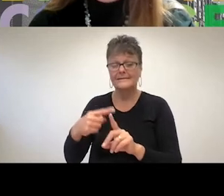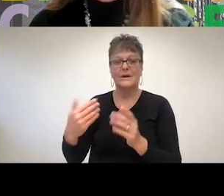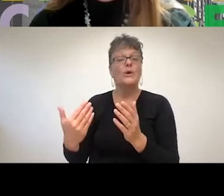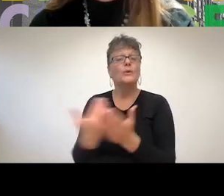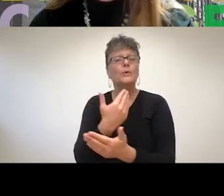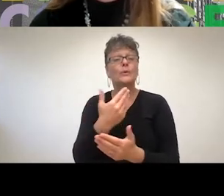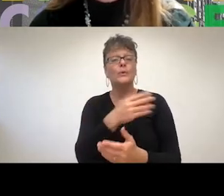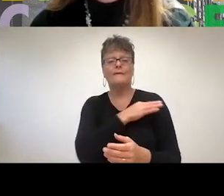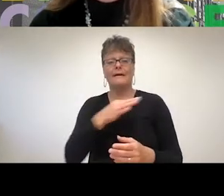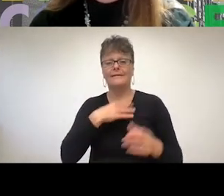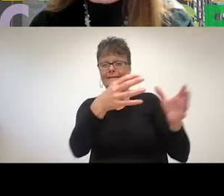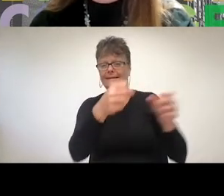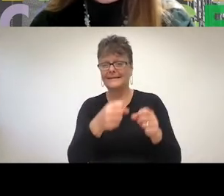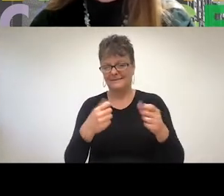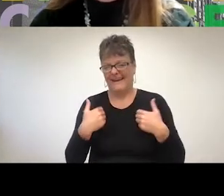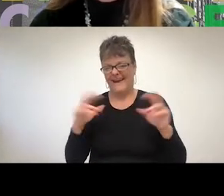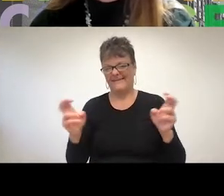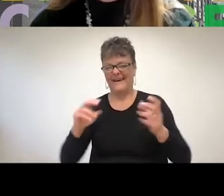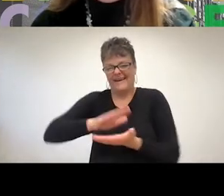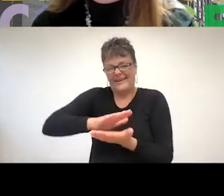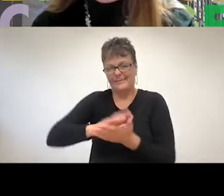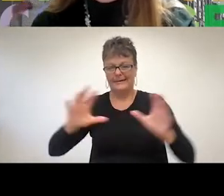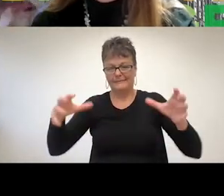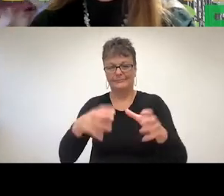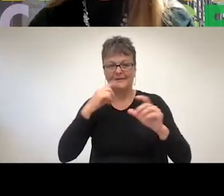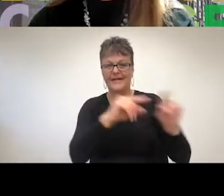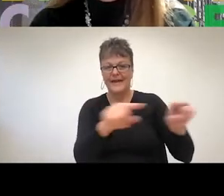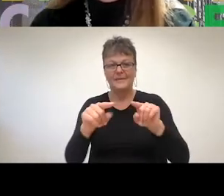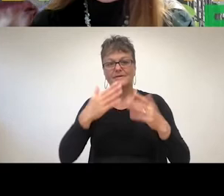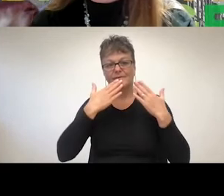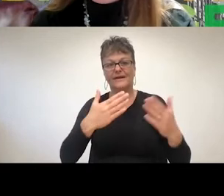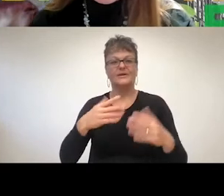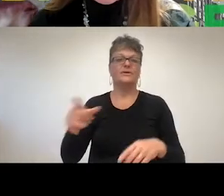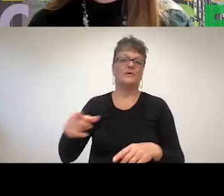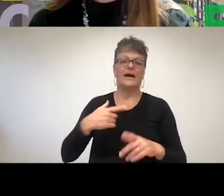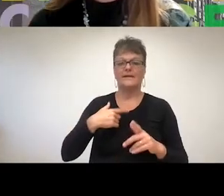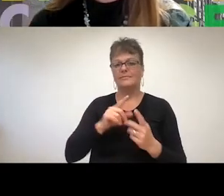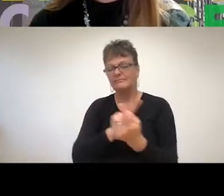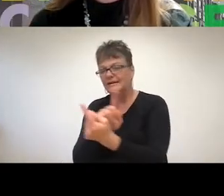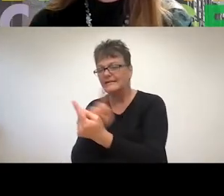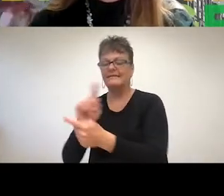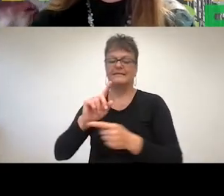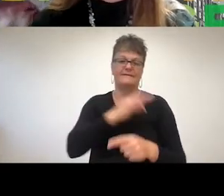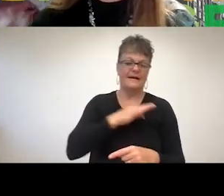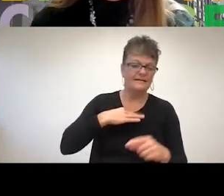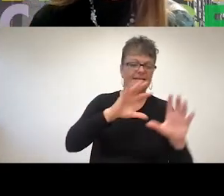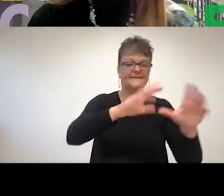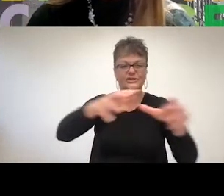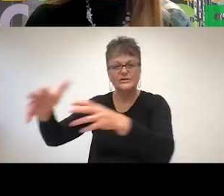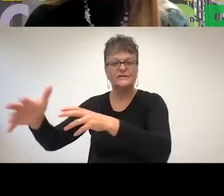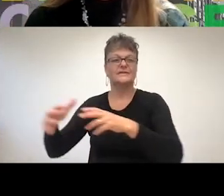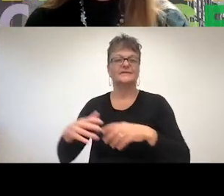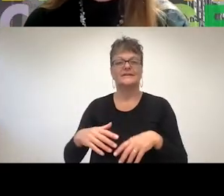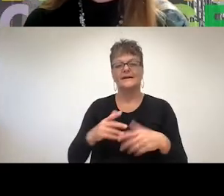faculty orientations, visiting divisional meetings, and all the work that they've been doing to really help to welcome our faculty, both new and